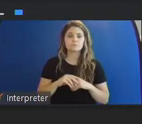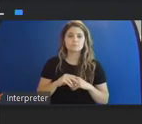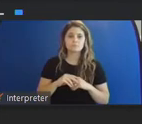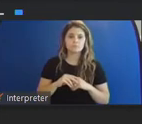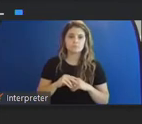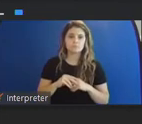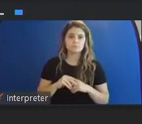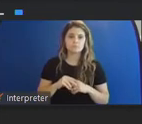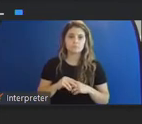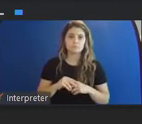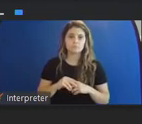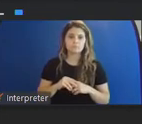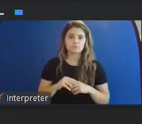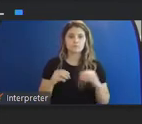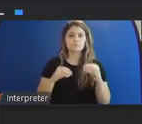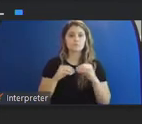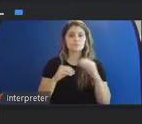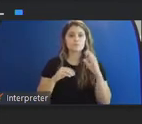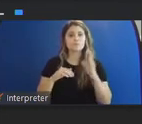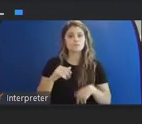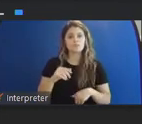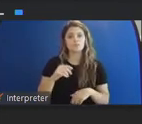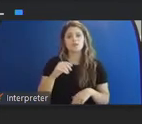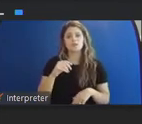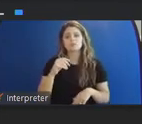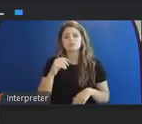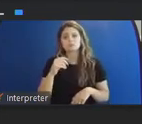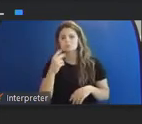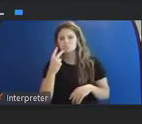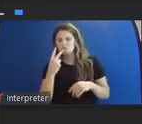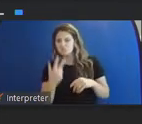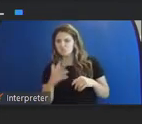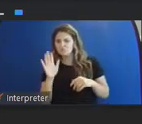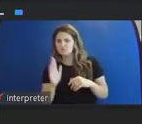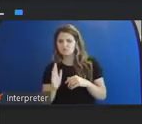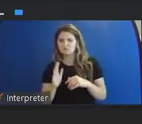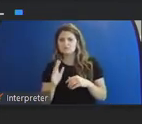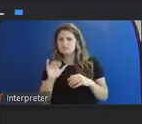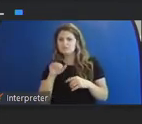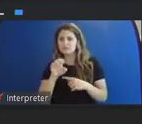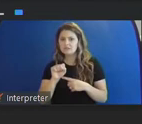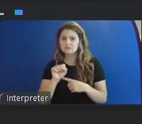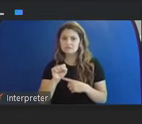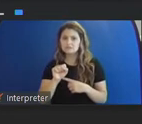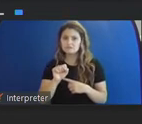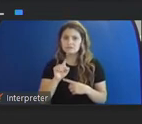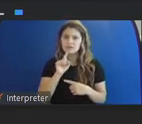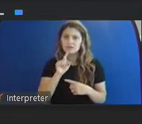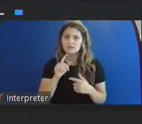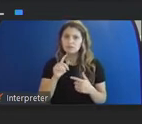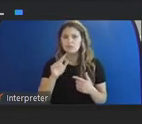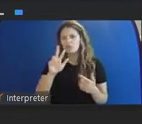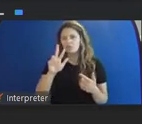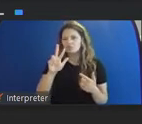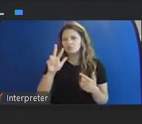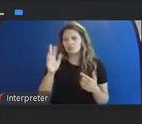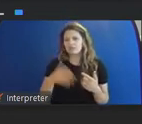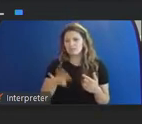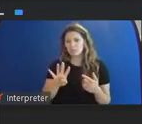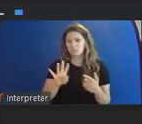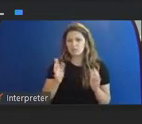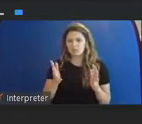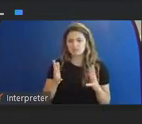More than two out of three of these cases are actually very close to three out of four of these cases